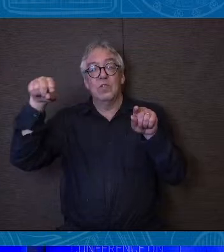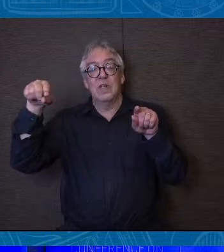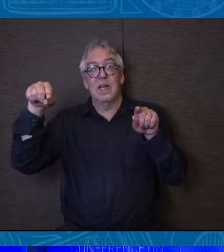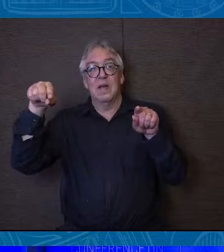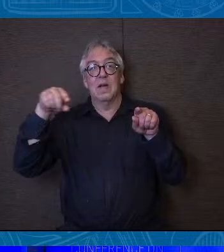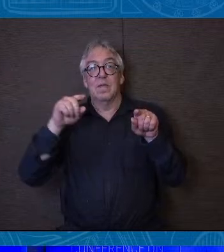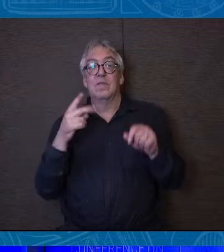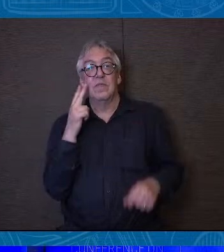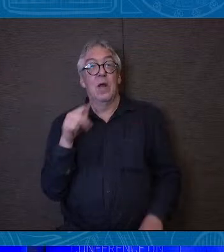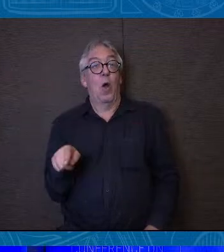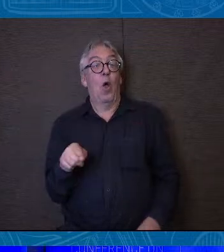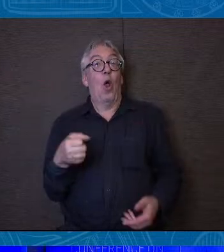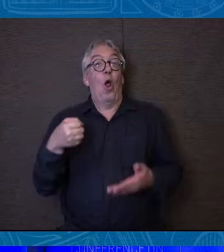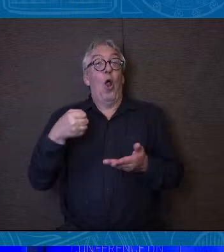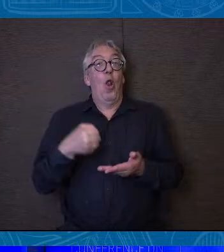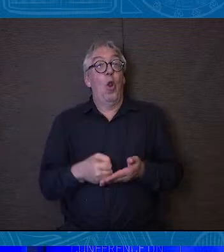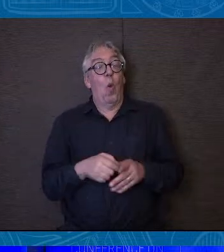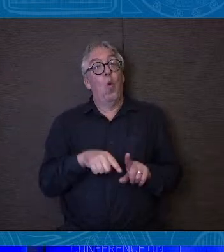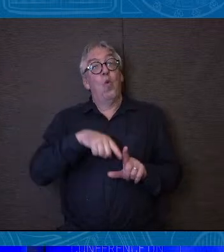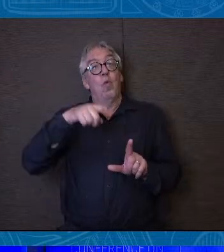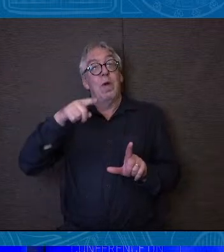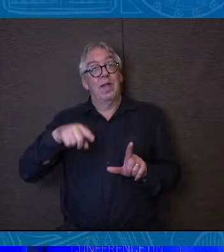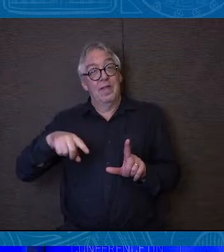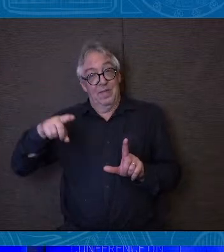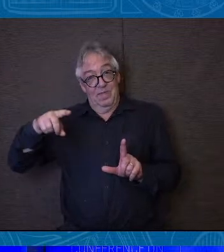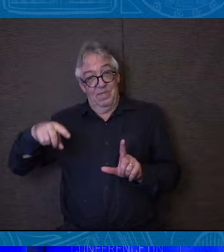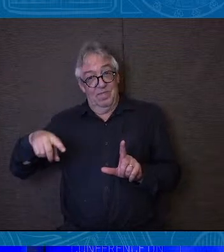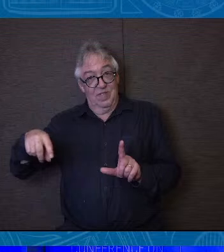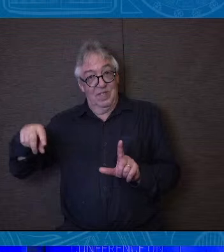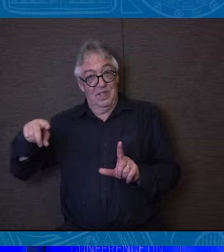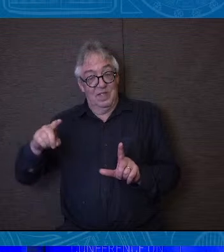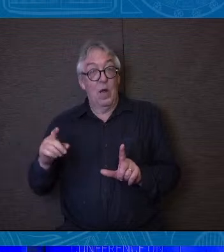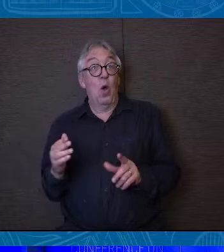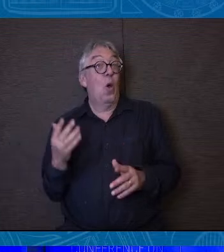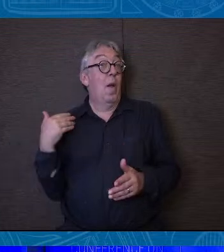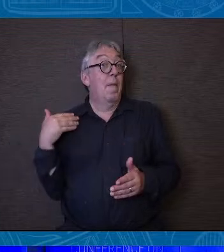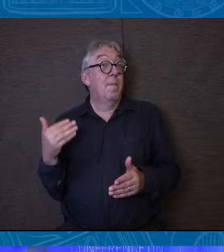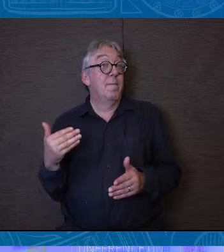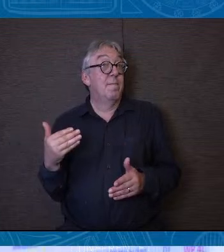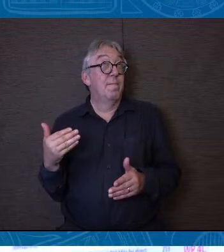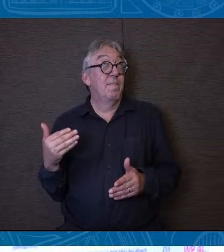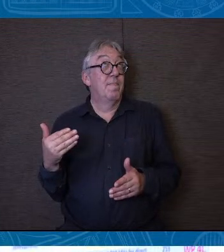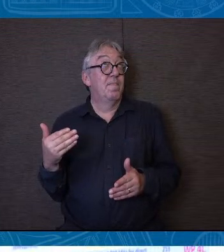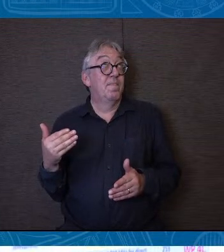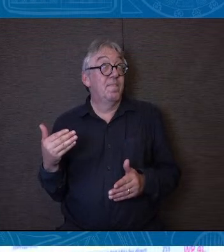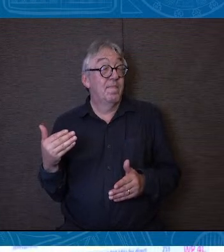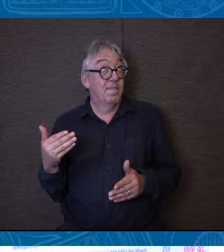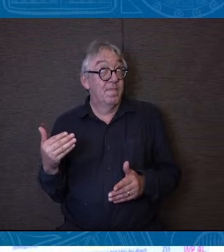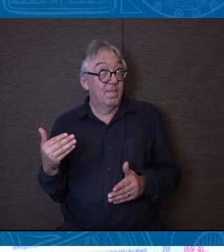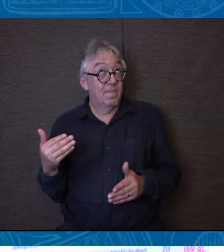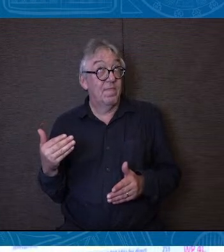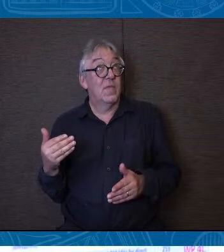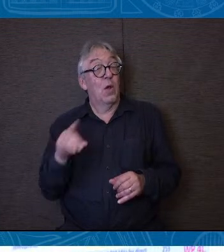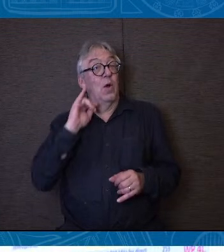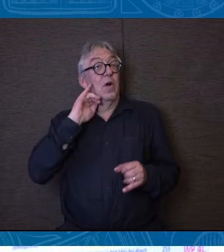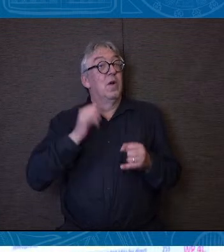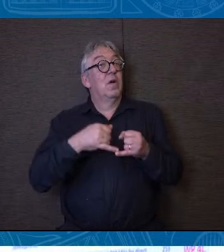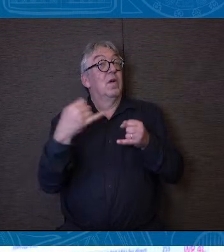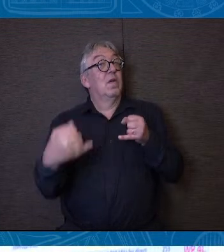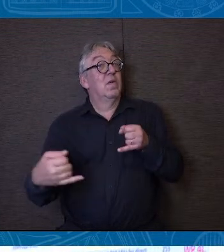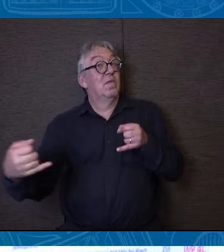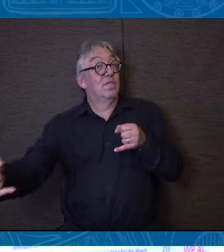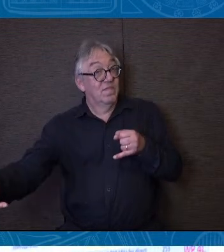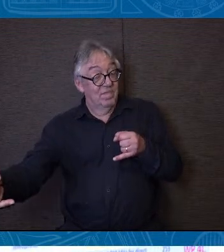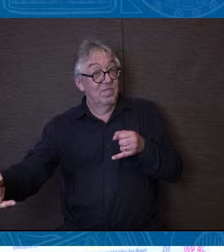and these are mostly used by the terrestrial mobile operators as well. So these are also being discussed for the direct-to-device.